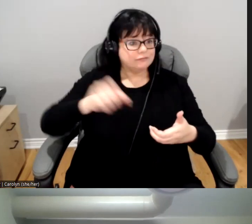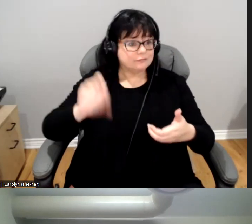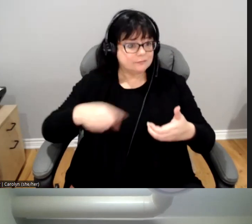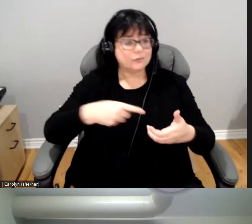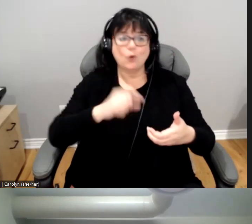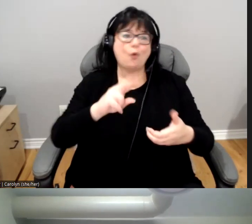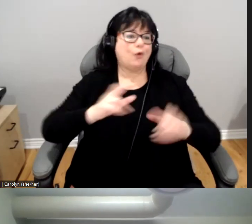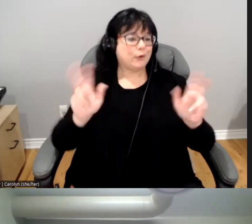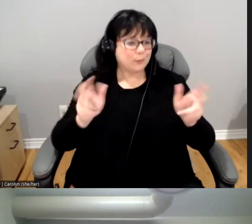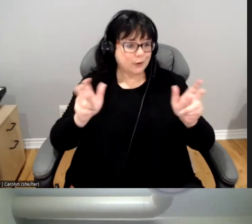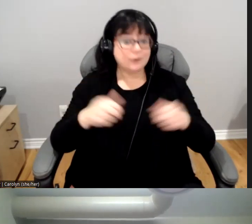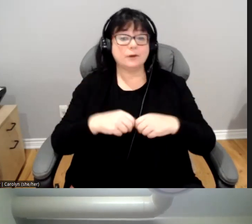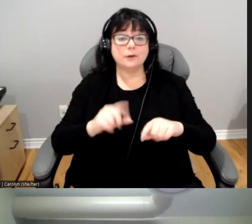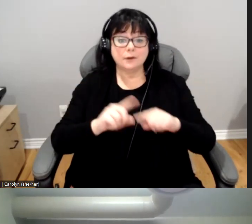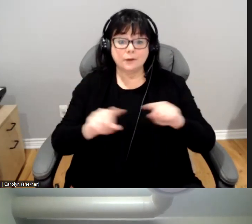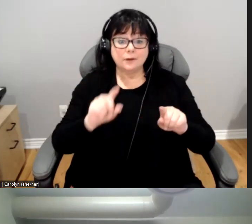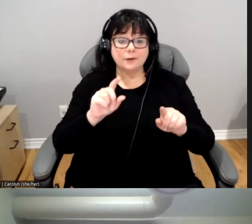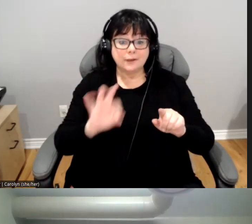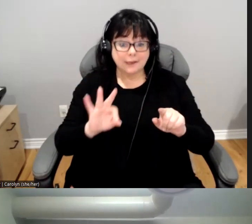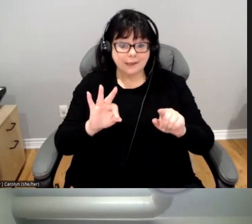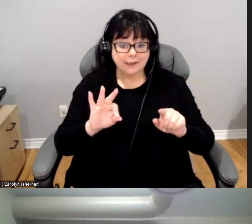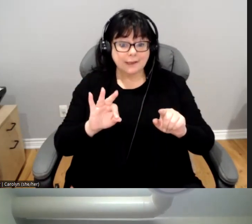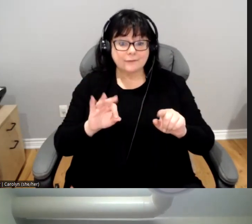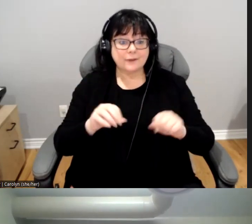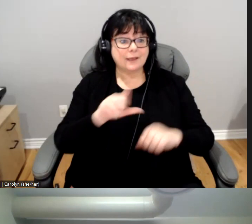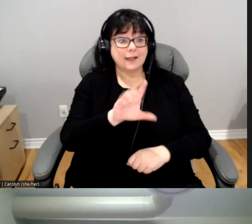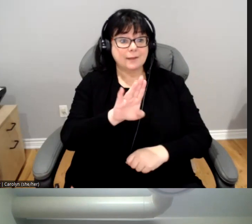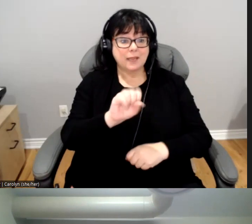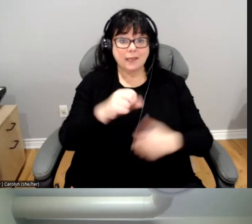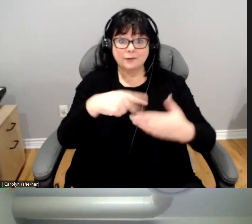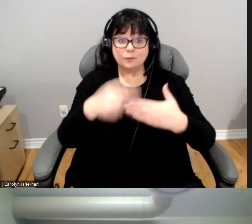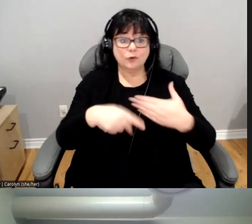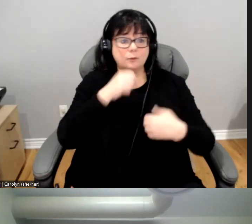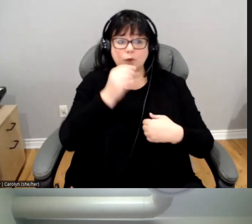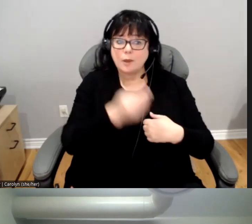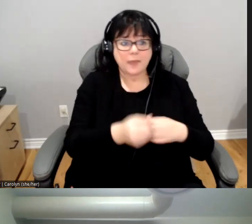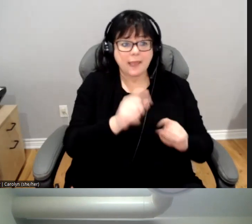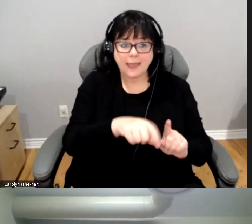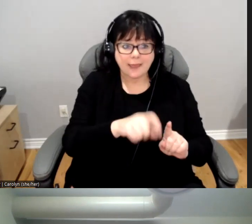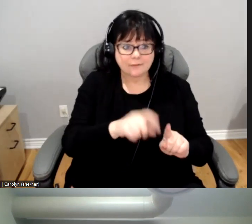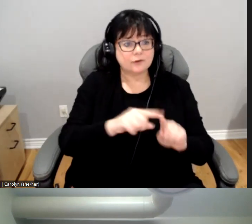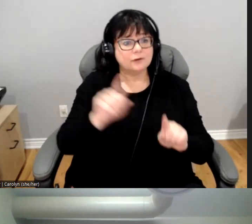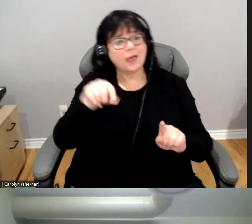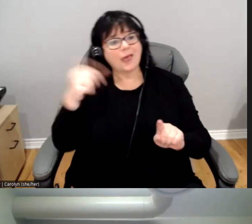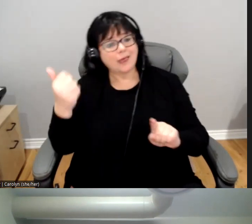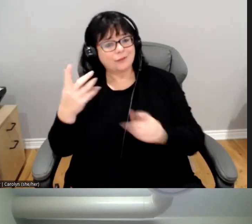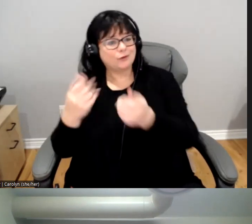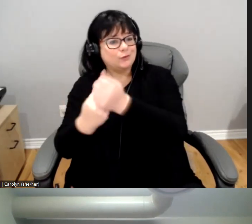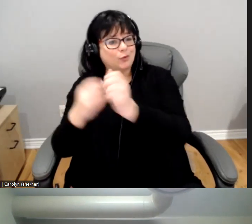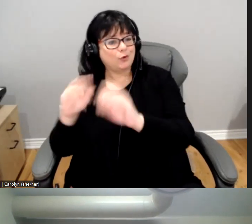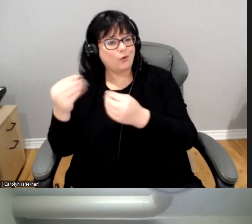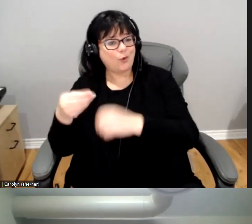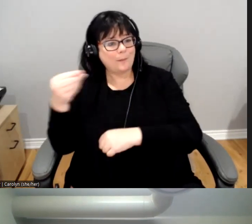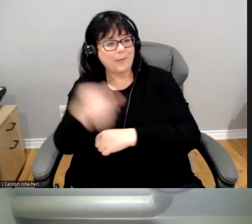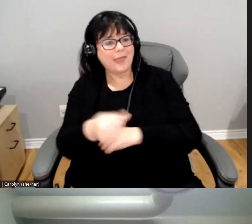is available and it's paid for not by the LBS organization, but by another support org, there are probably ways